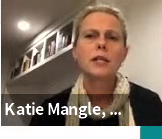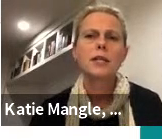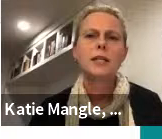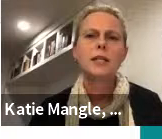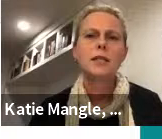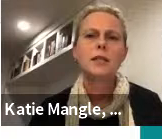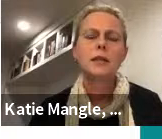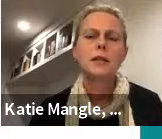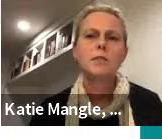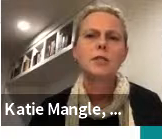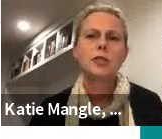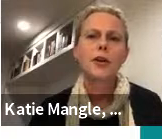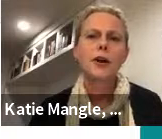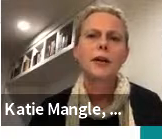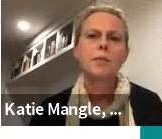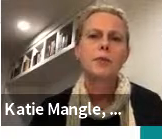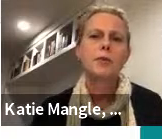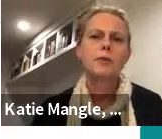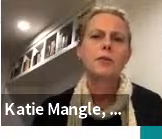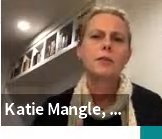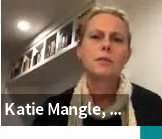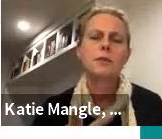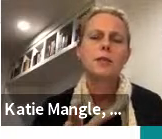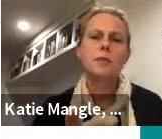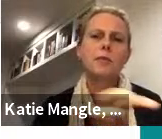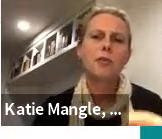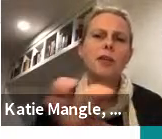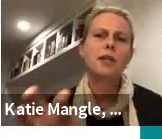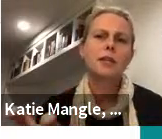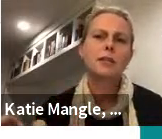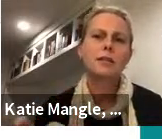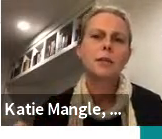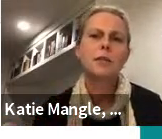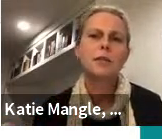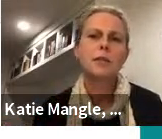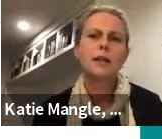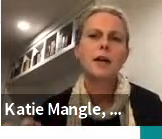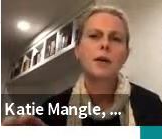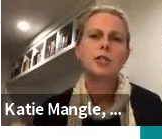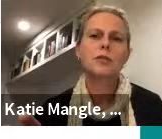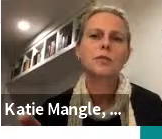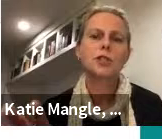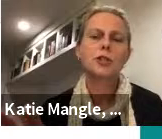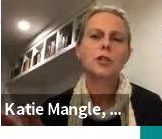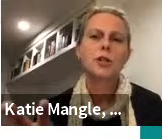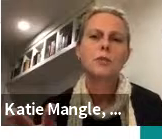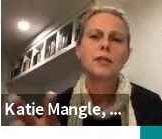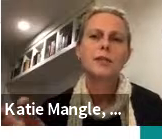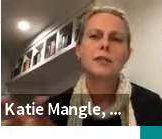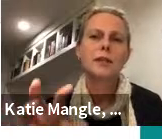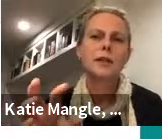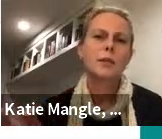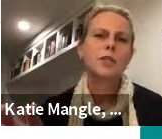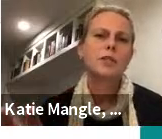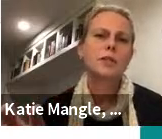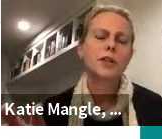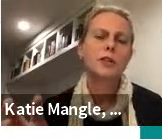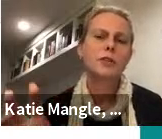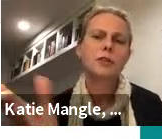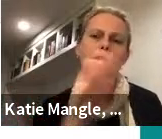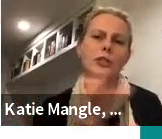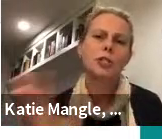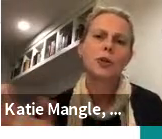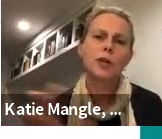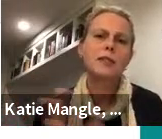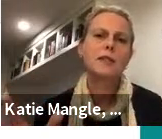do is describe, you know, some before we get into some of the design options, which are, when I say design options,